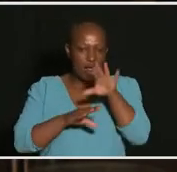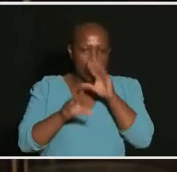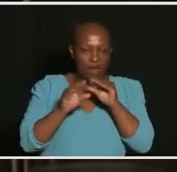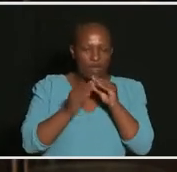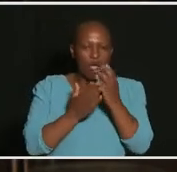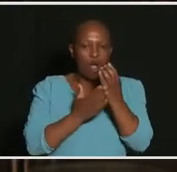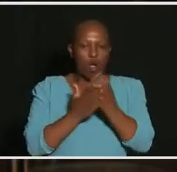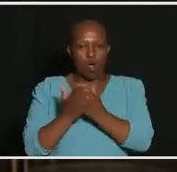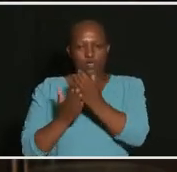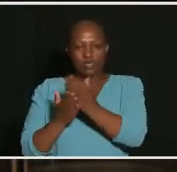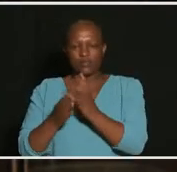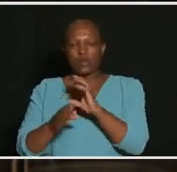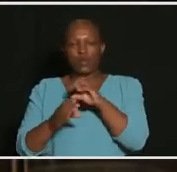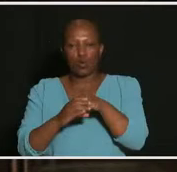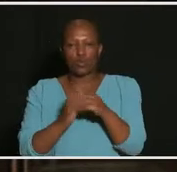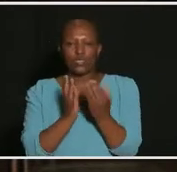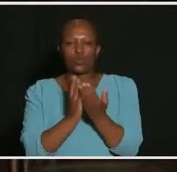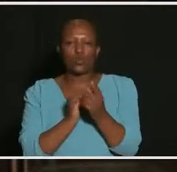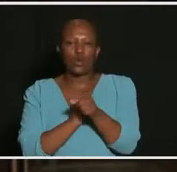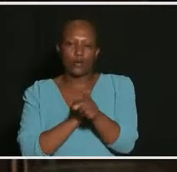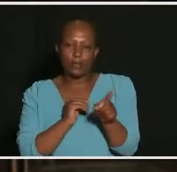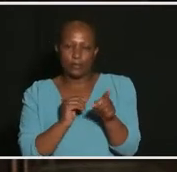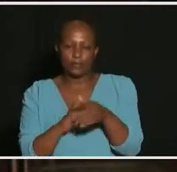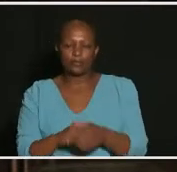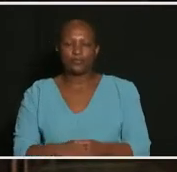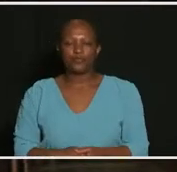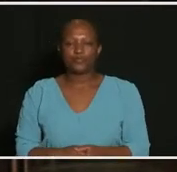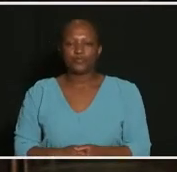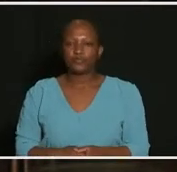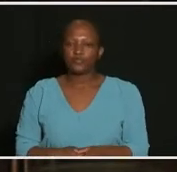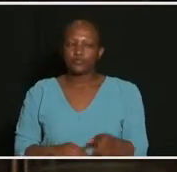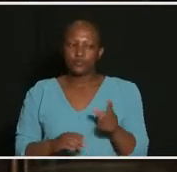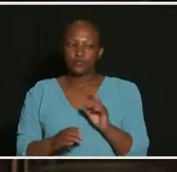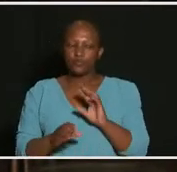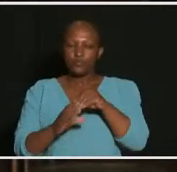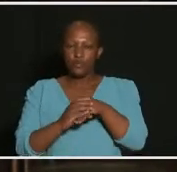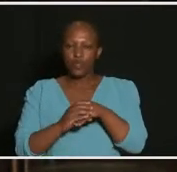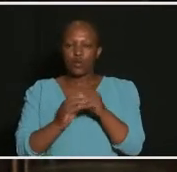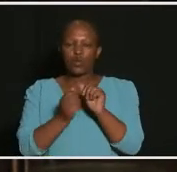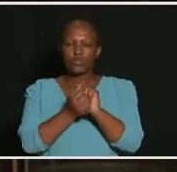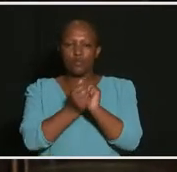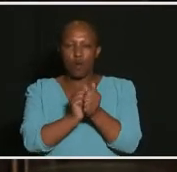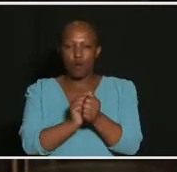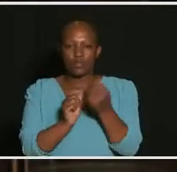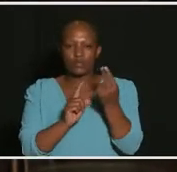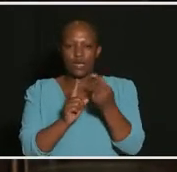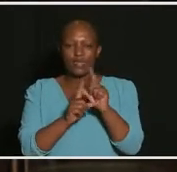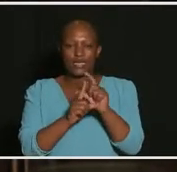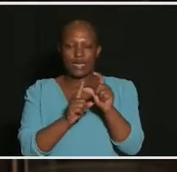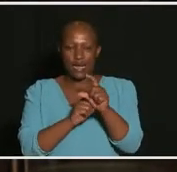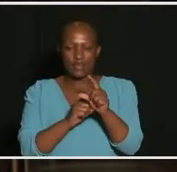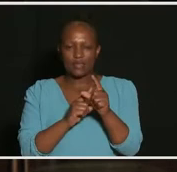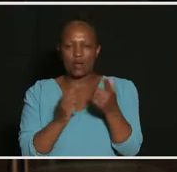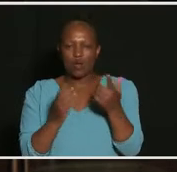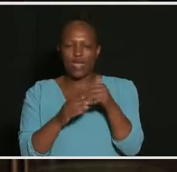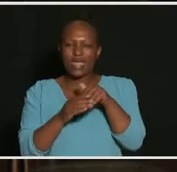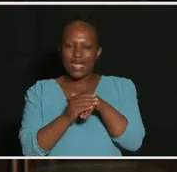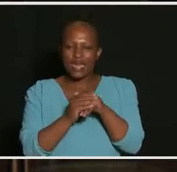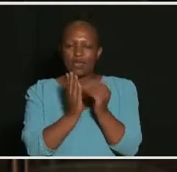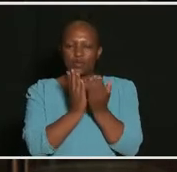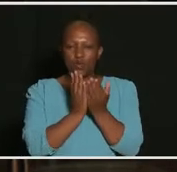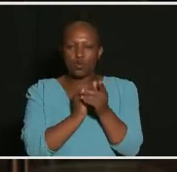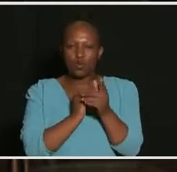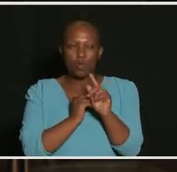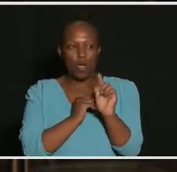schools and also include Sports arts and culture in schools because not everyone